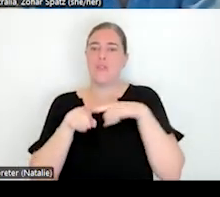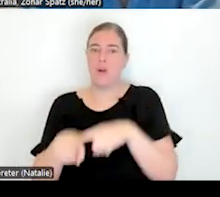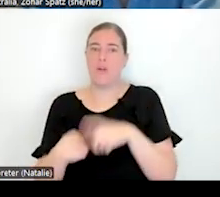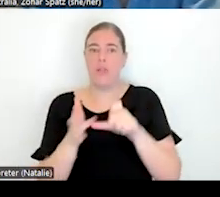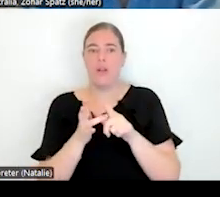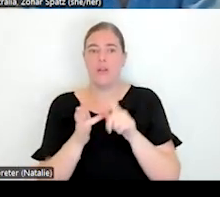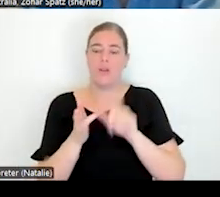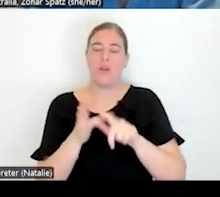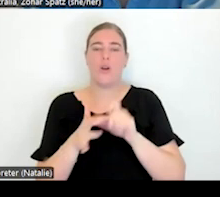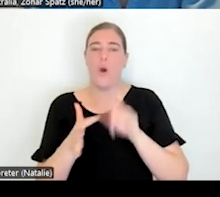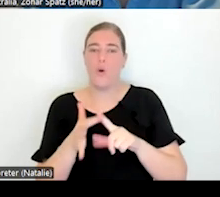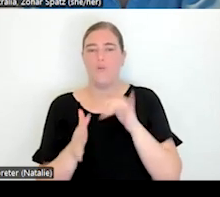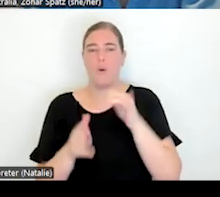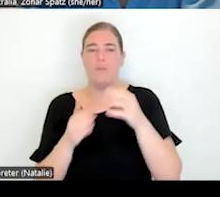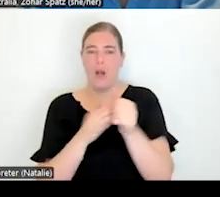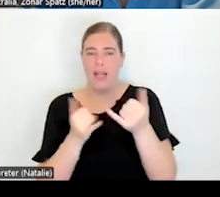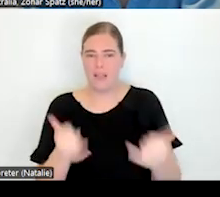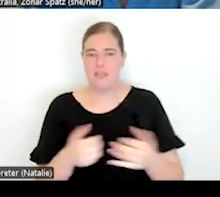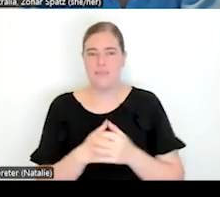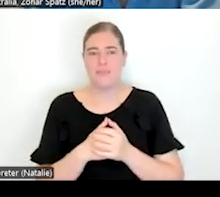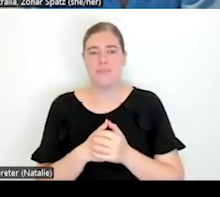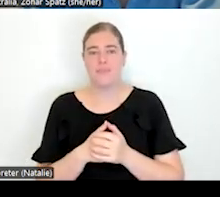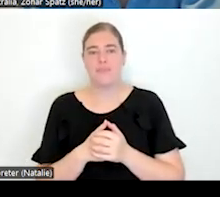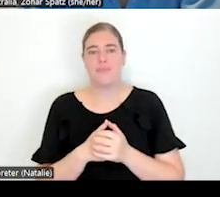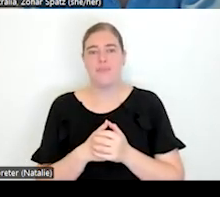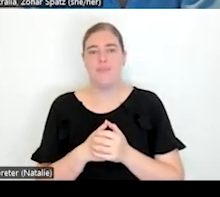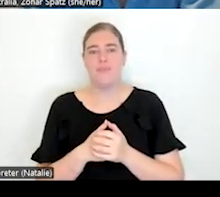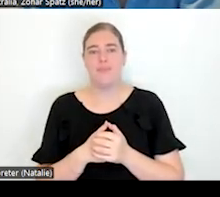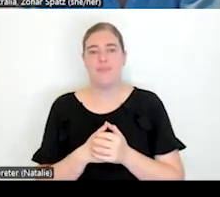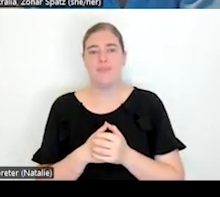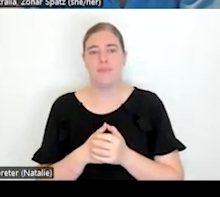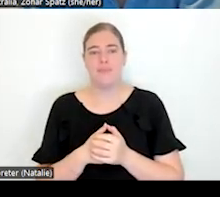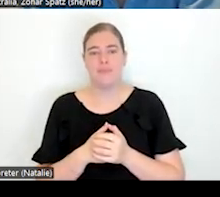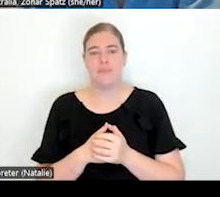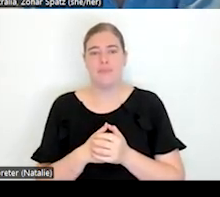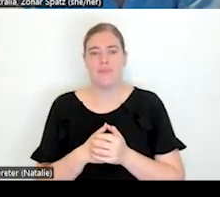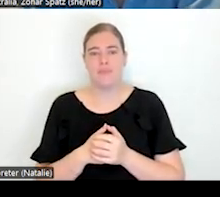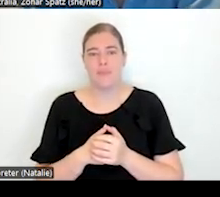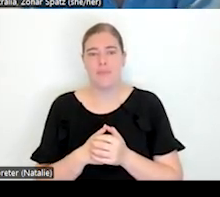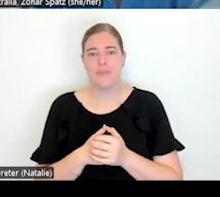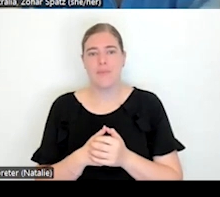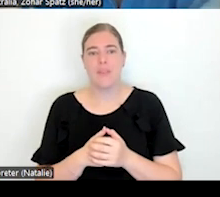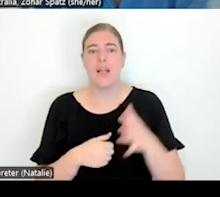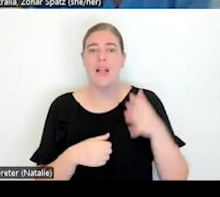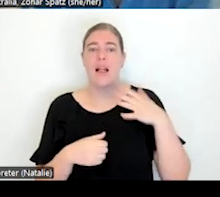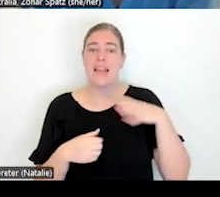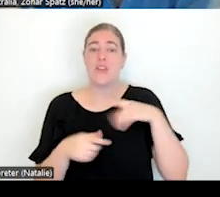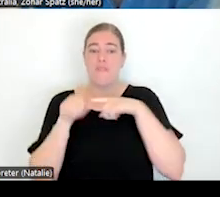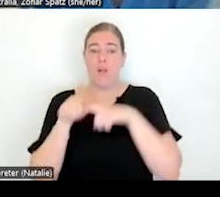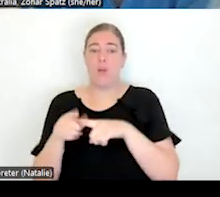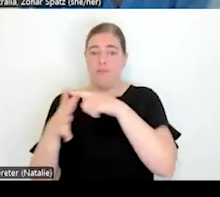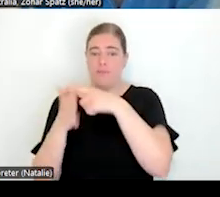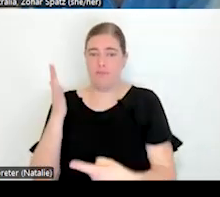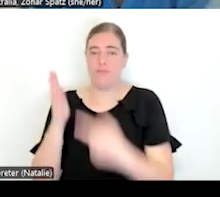include principles that underpin the code or guidelines, resources that support legal compliance